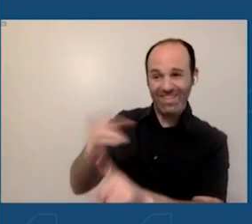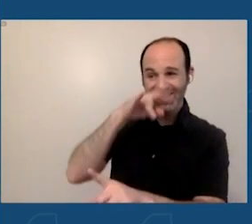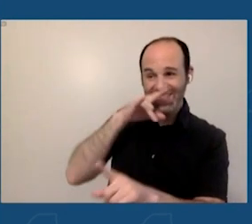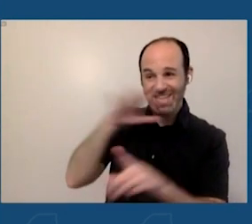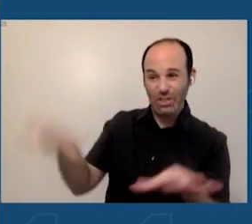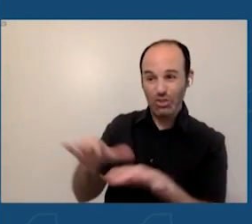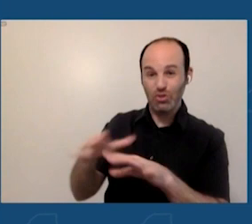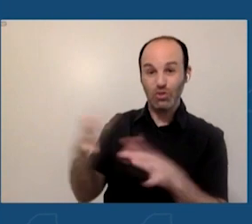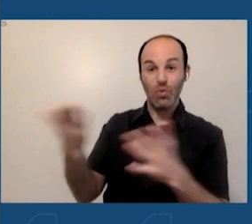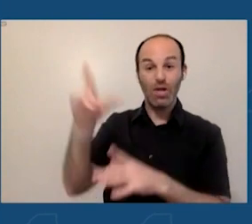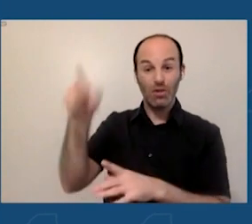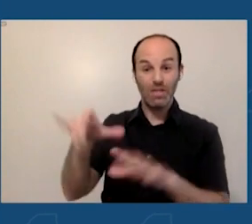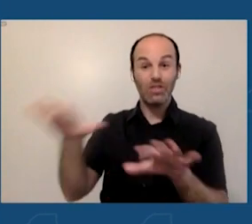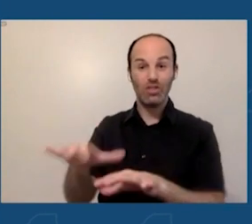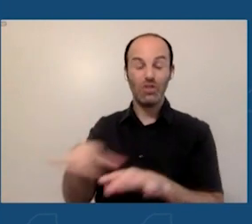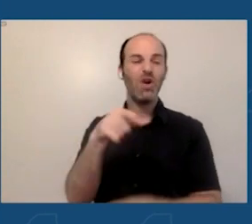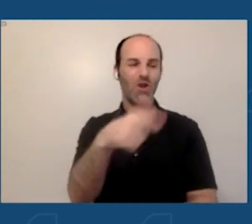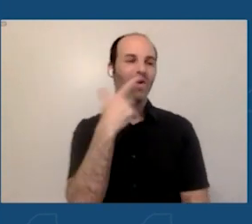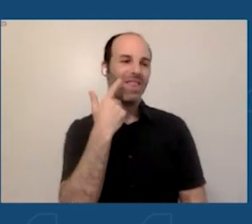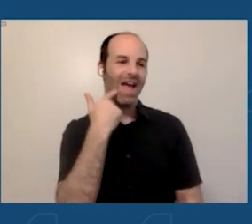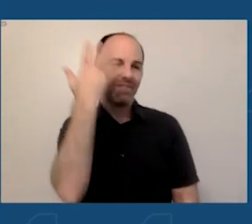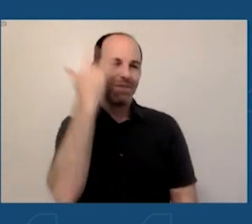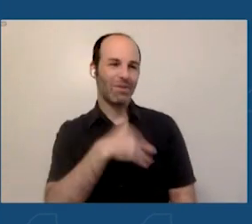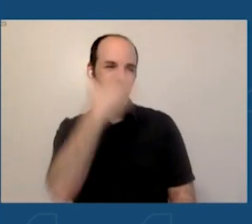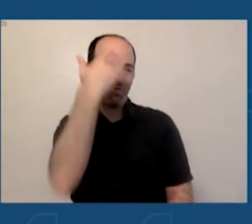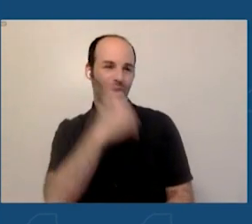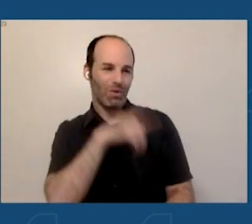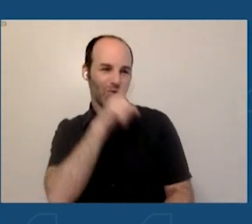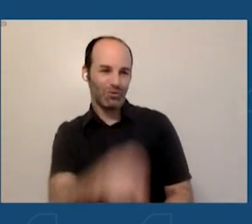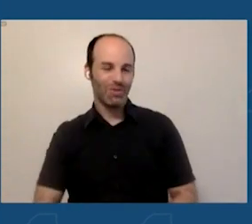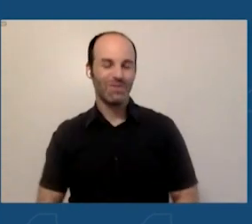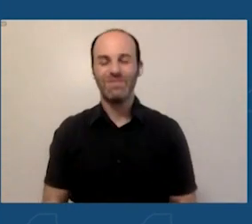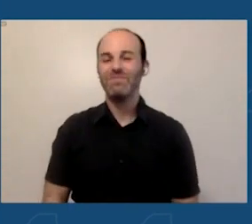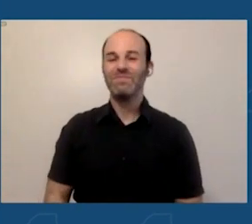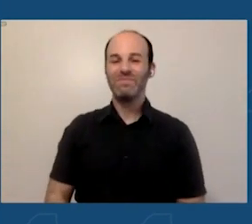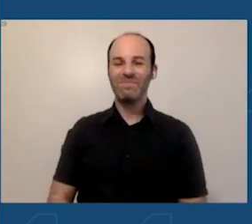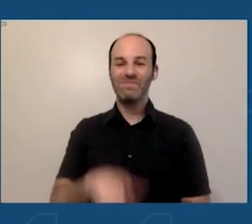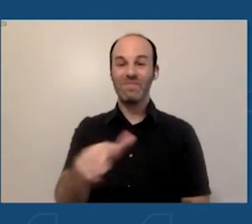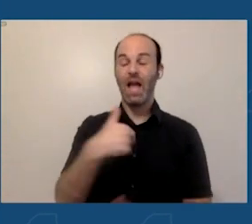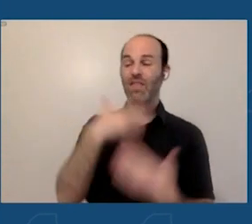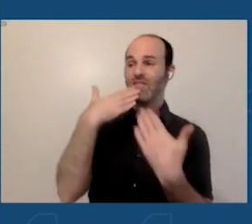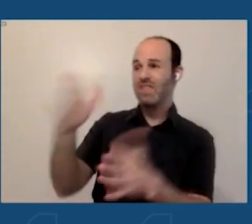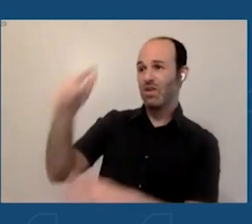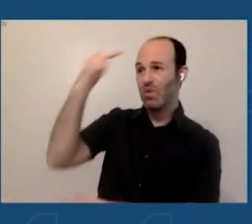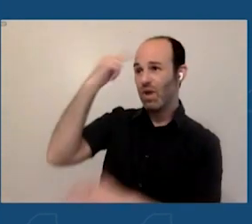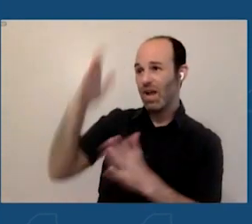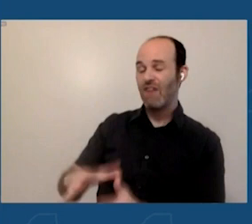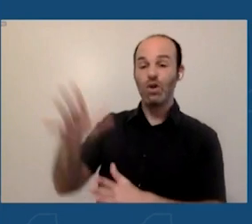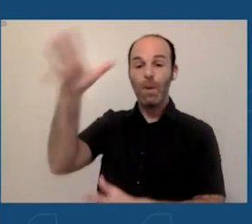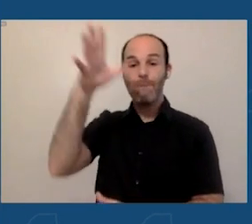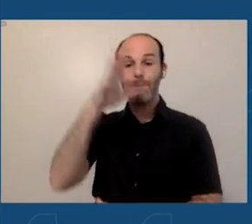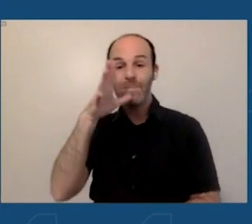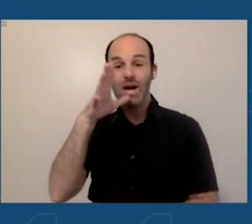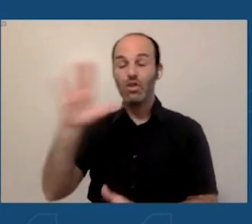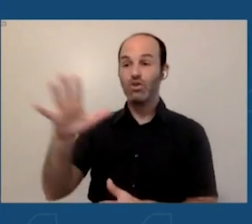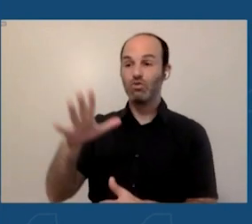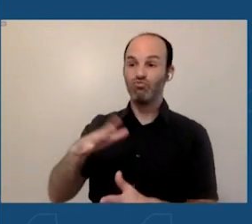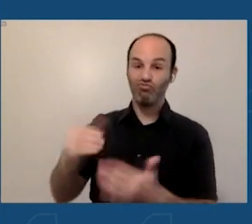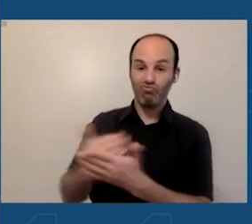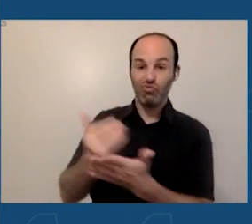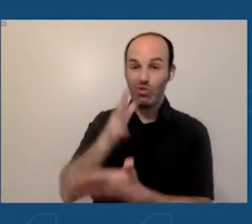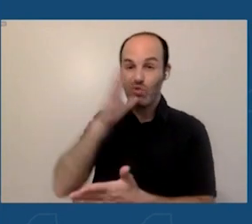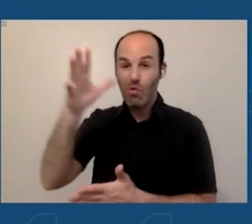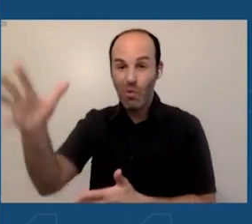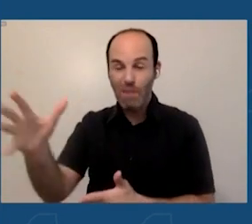Y'all laughing because you know it's true. And I'm grateful to our governor, again, a mother and a brand new grandmother who understands the needs, who